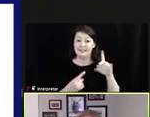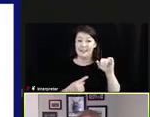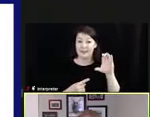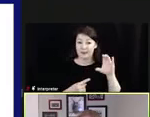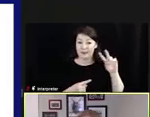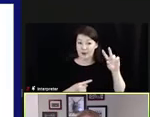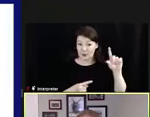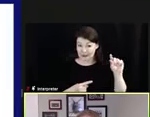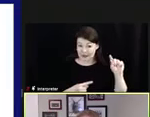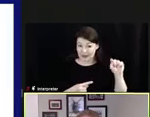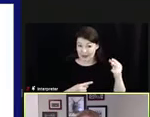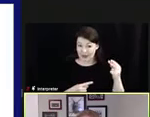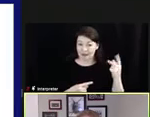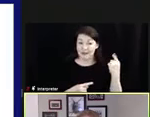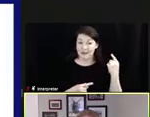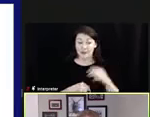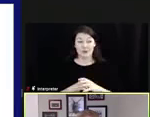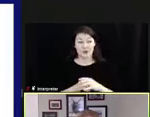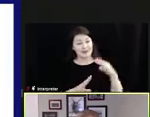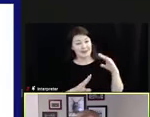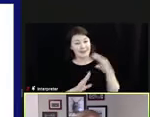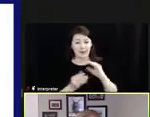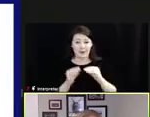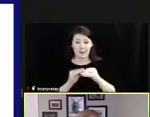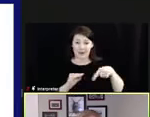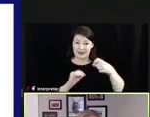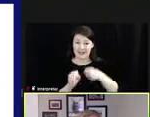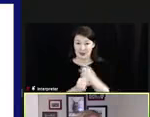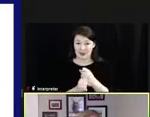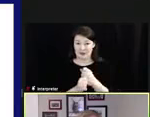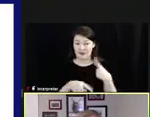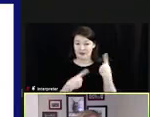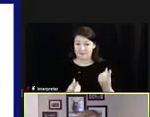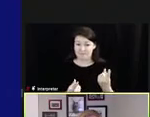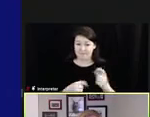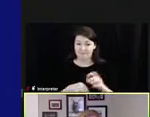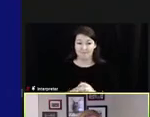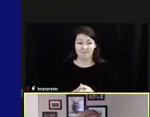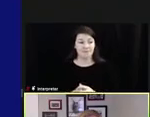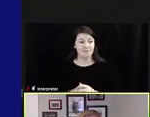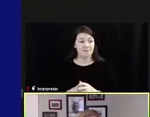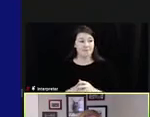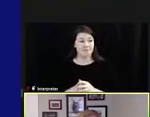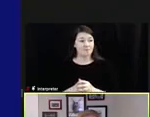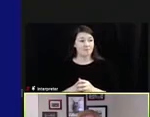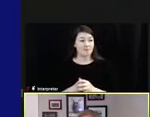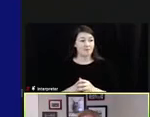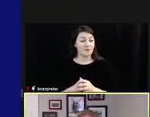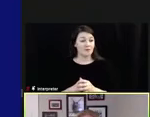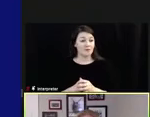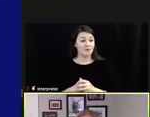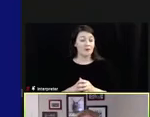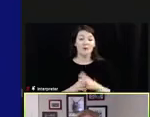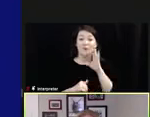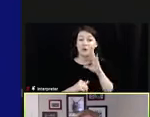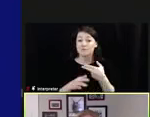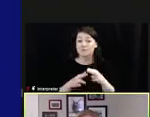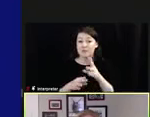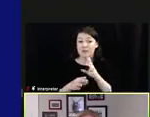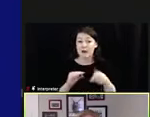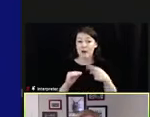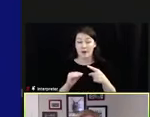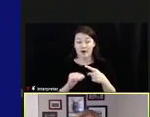highest number that we have seen so far this year. Next slide, please. I want to talk a little bit about